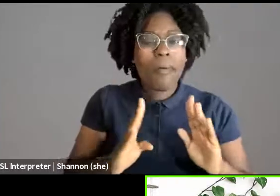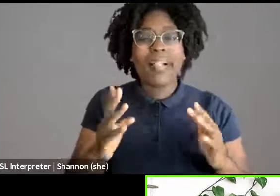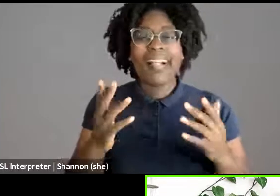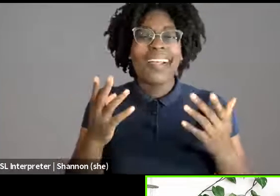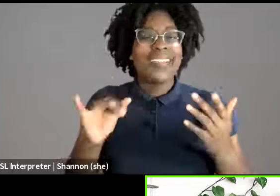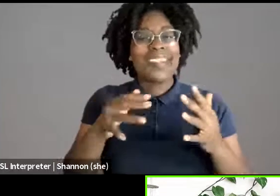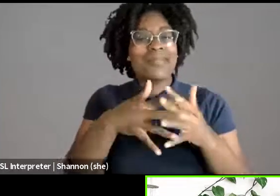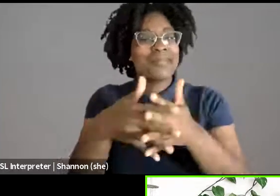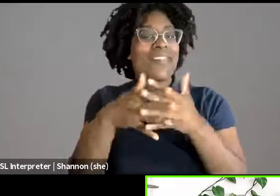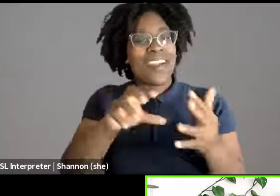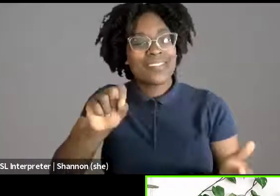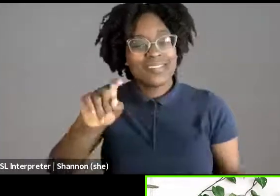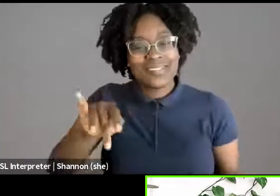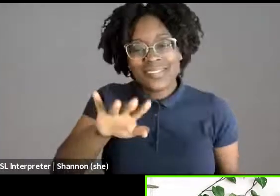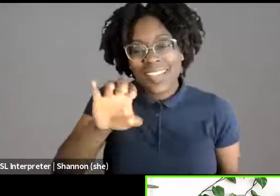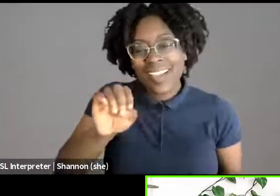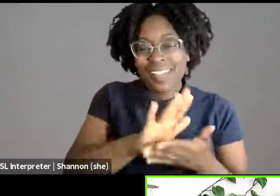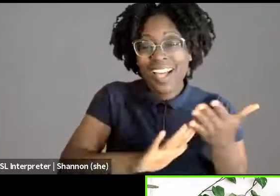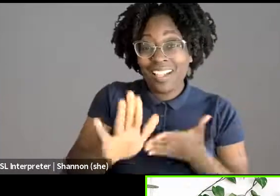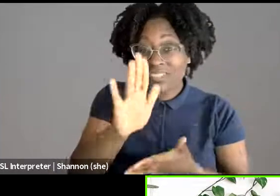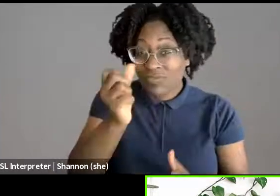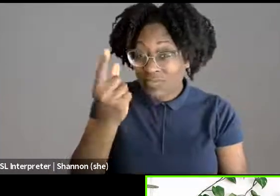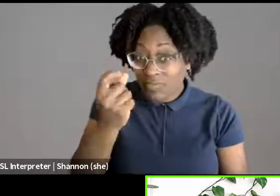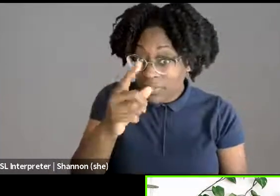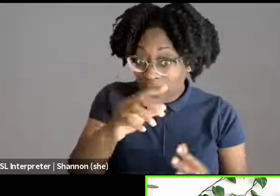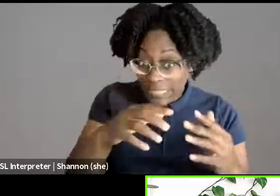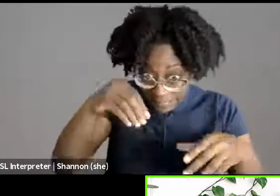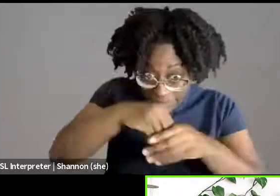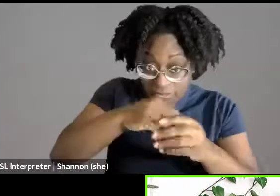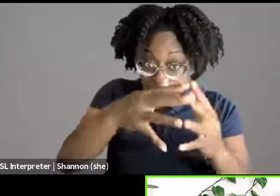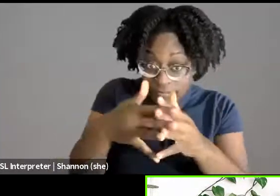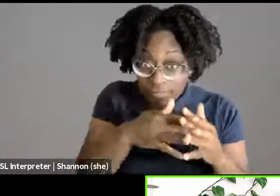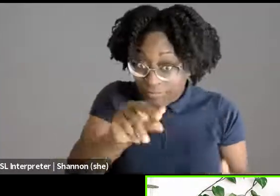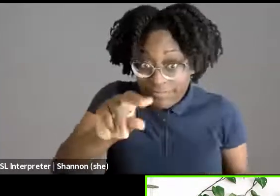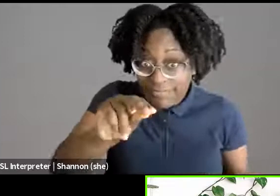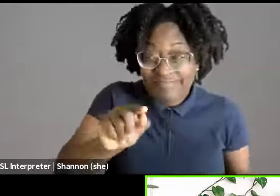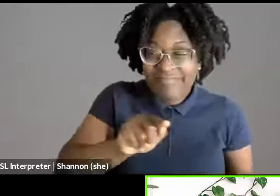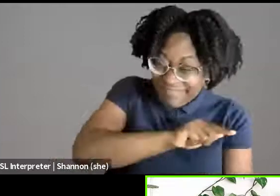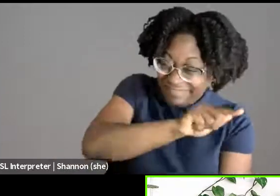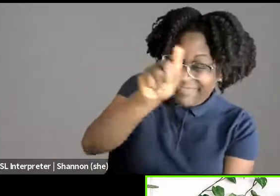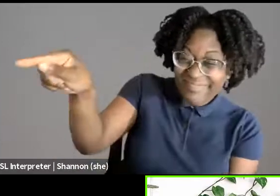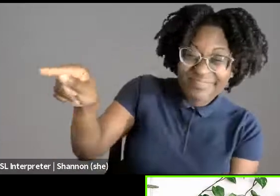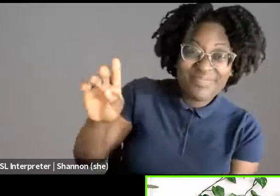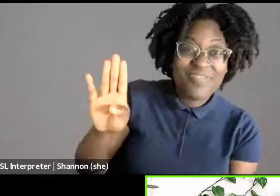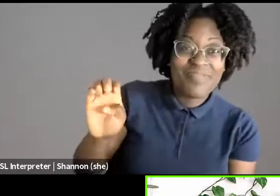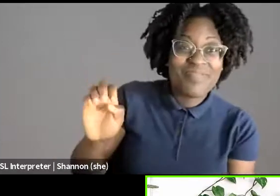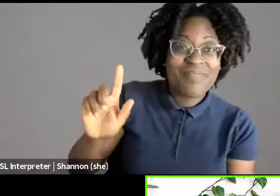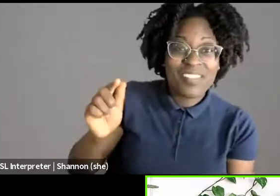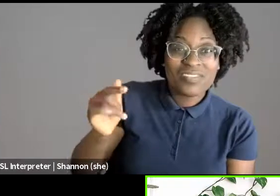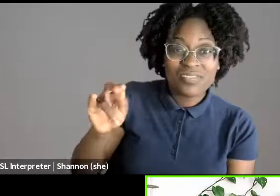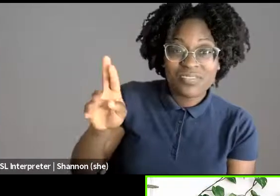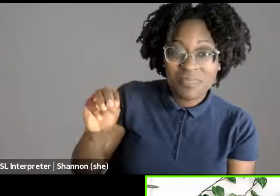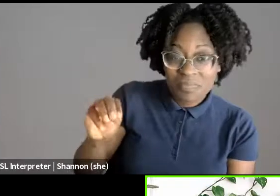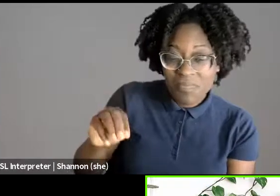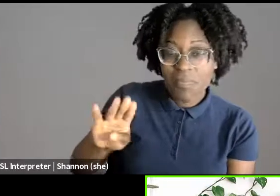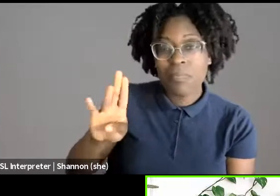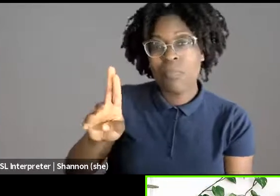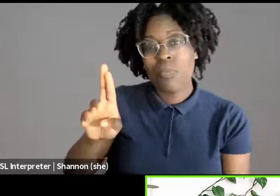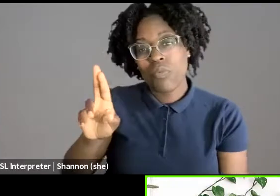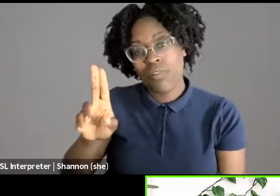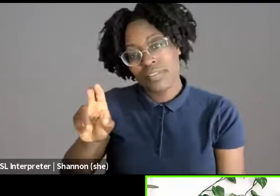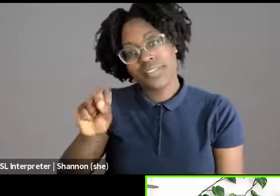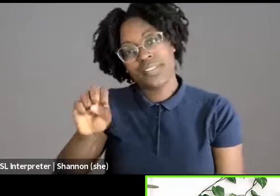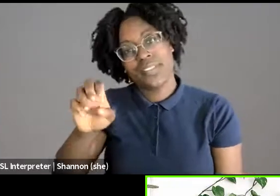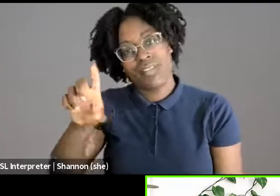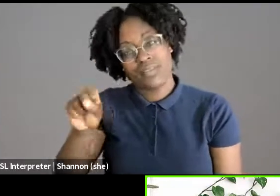Maryland at the time. I think it was like half as much, even as an international student. And I experienced some of the challenges